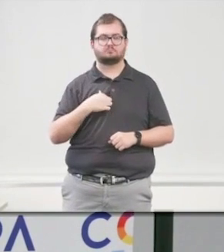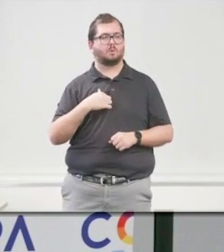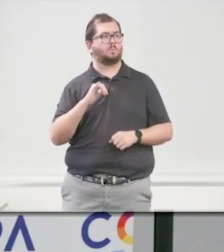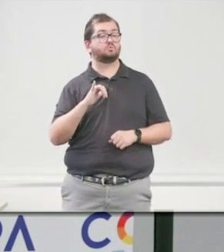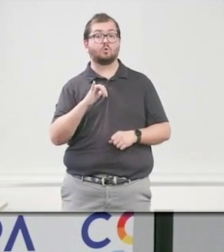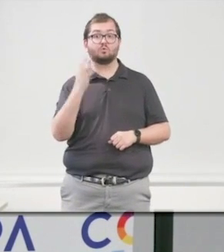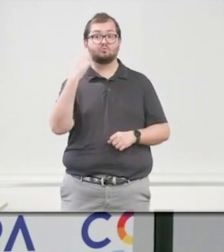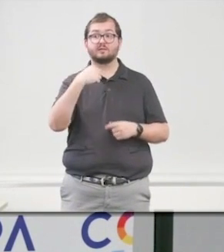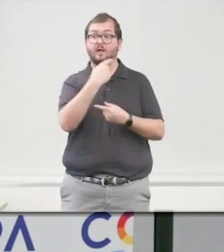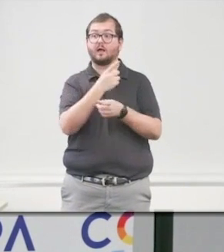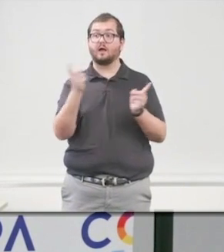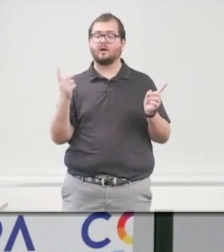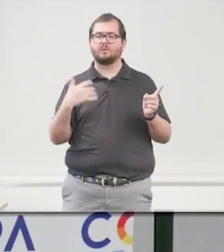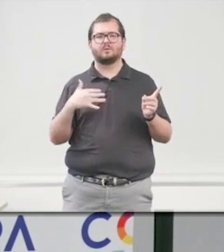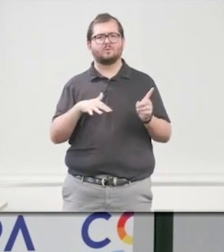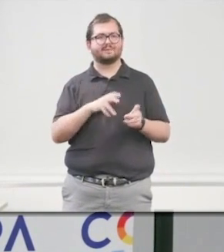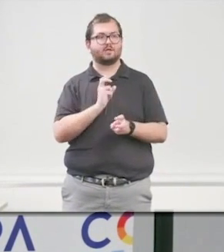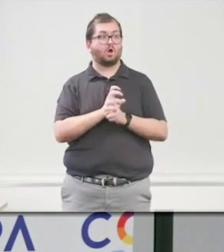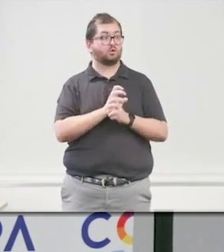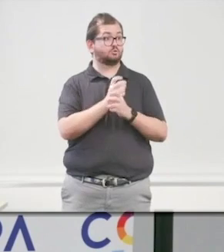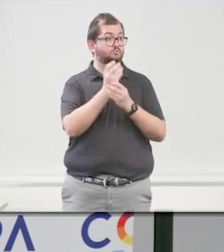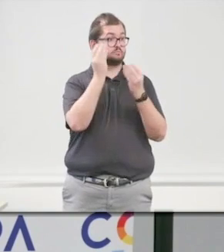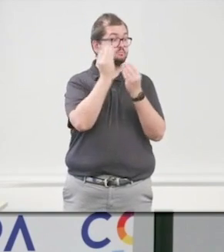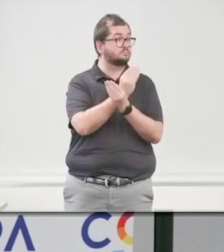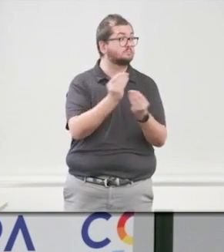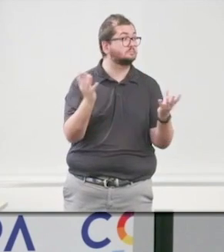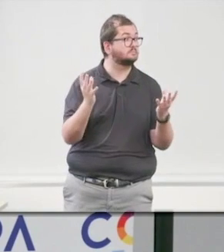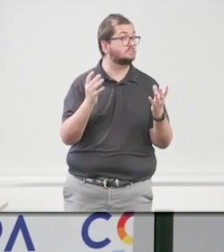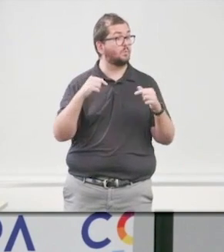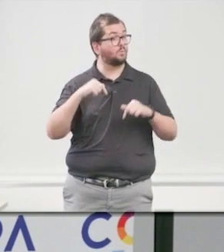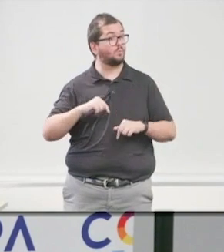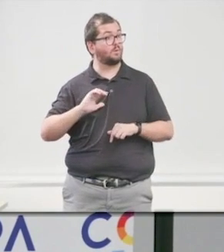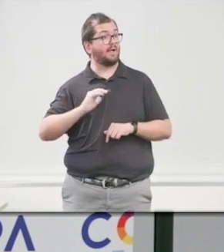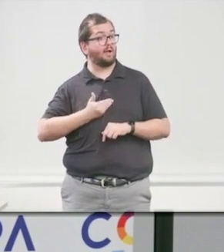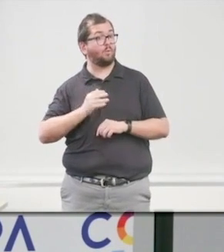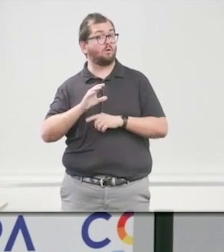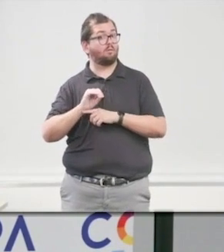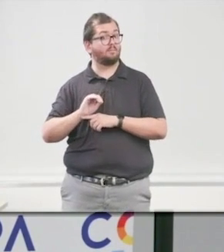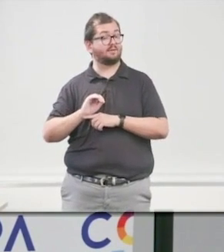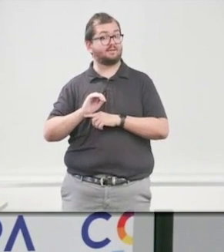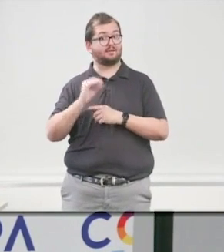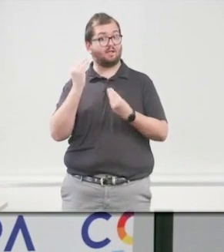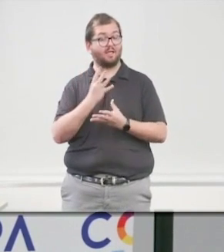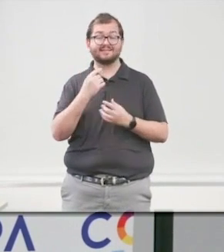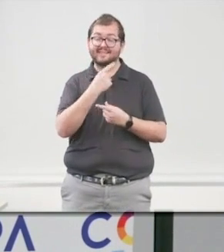is really challenging to communicate all that we're doing from an infrastructure perspective to all of the employees all the time. And so our IT department has